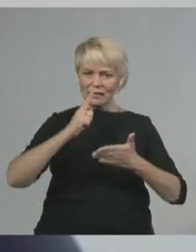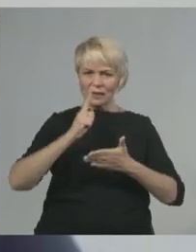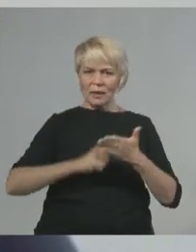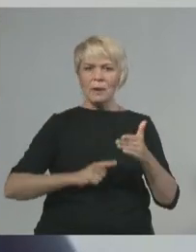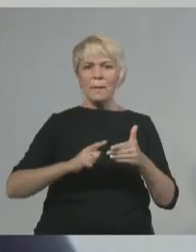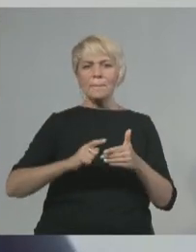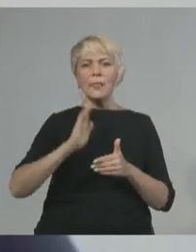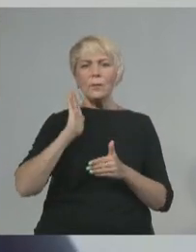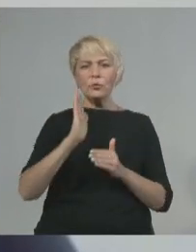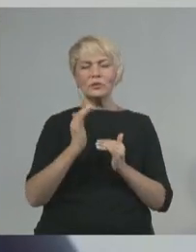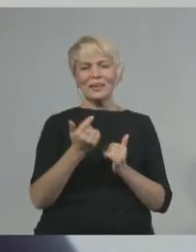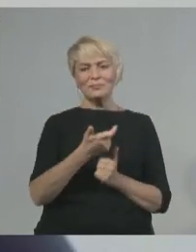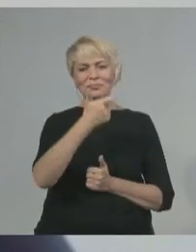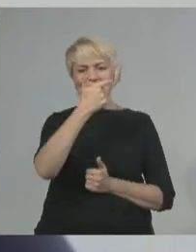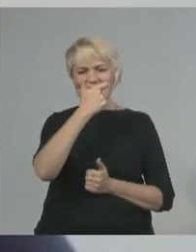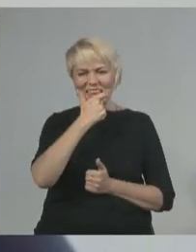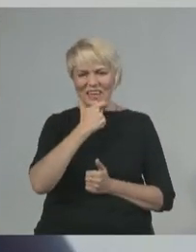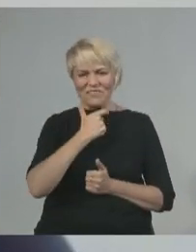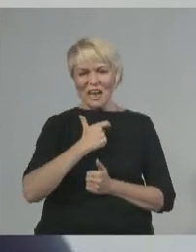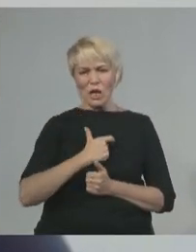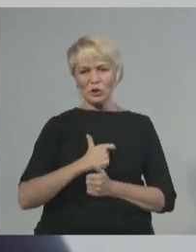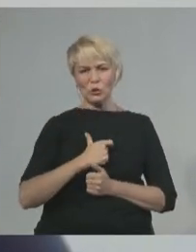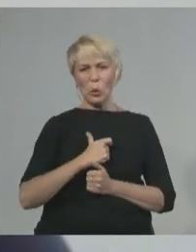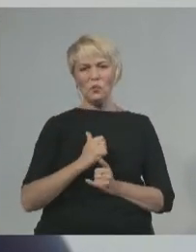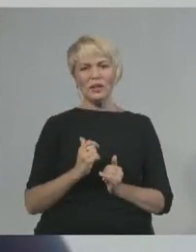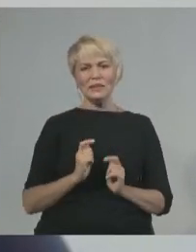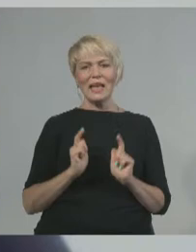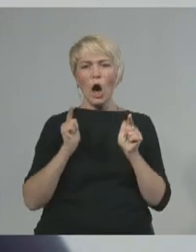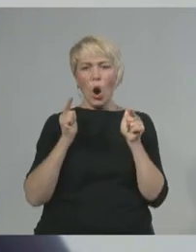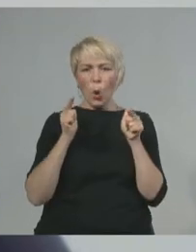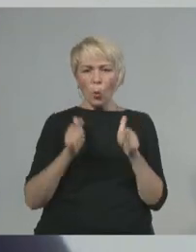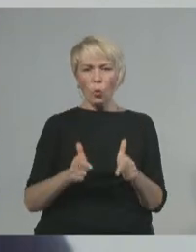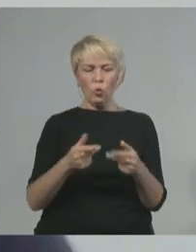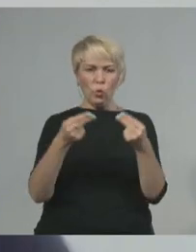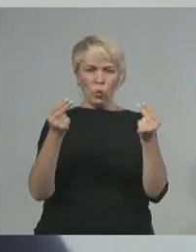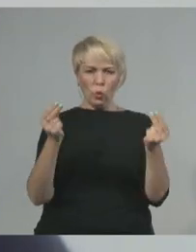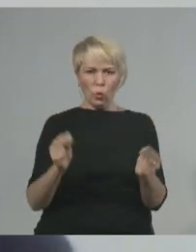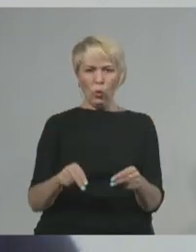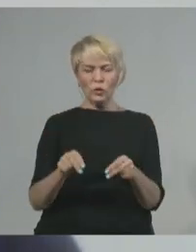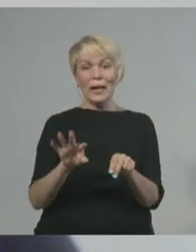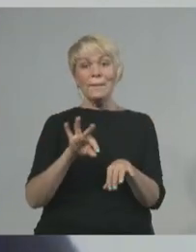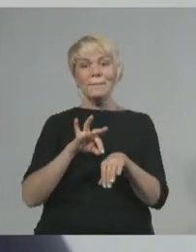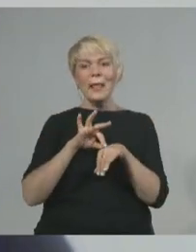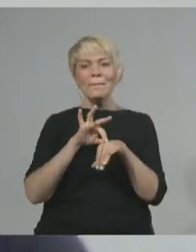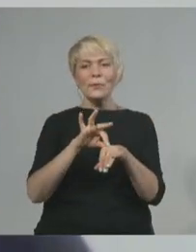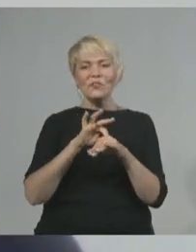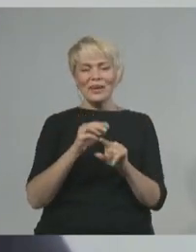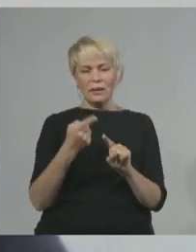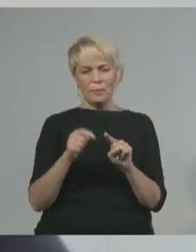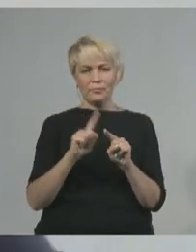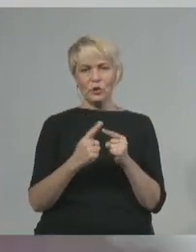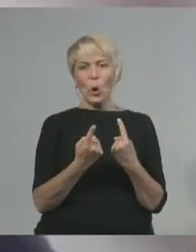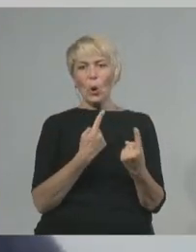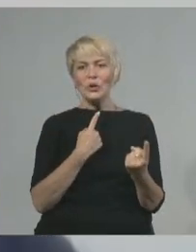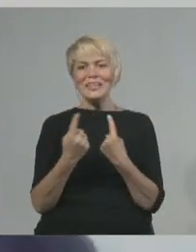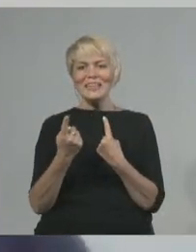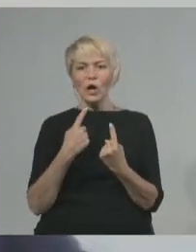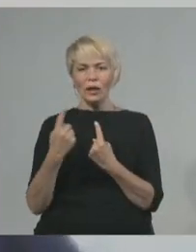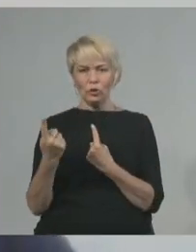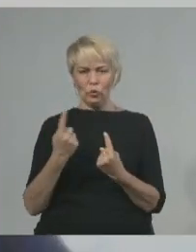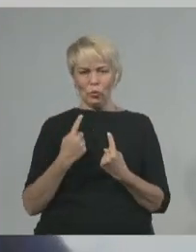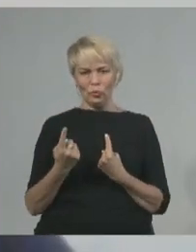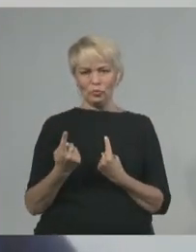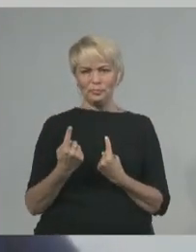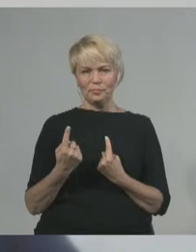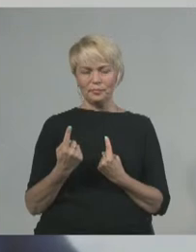with this kind of dialogue there might be better conversation in social and